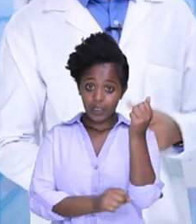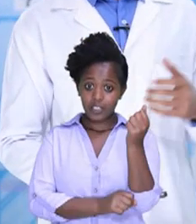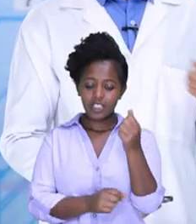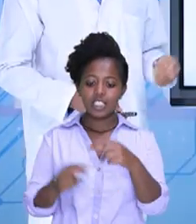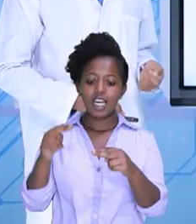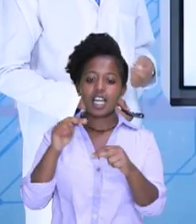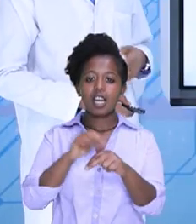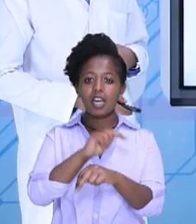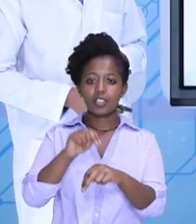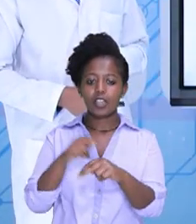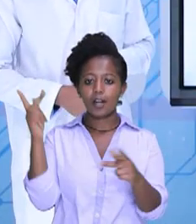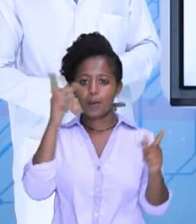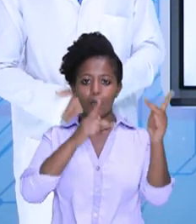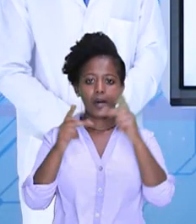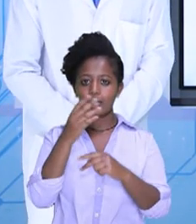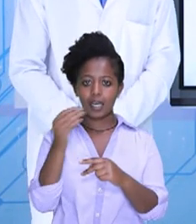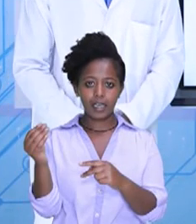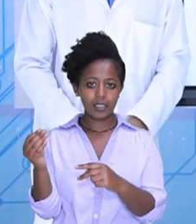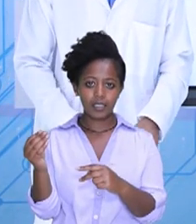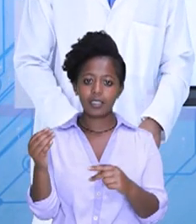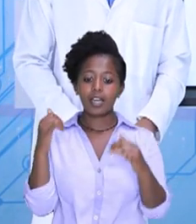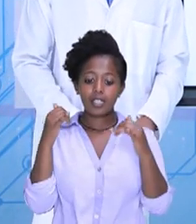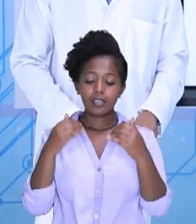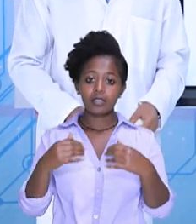park, game reserve, and sanctuaries.